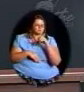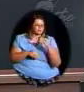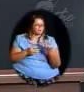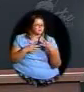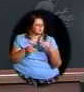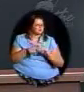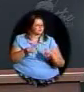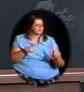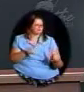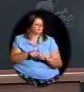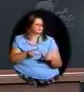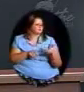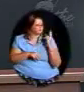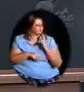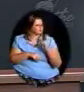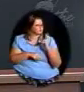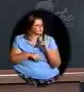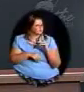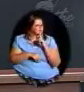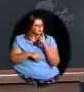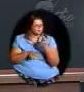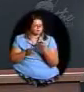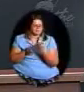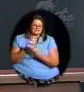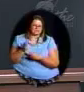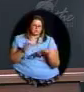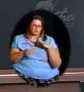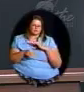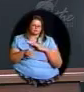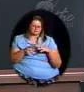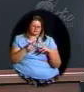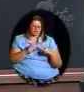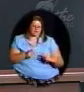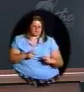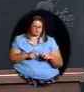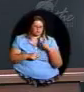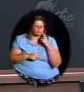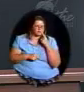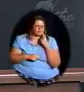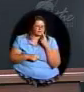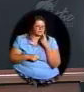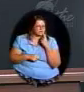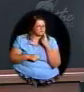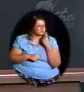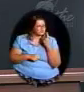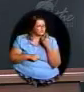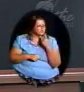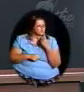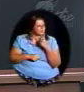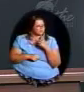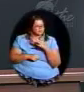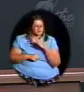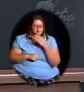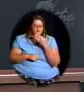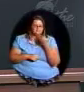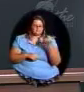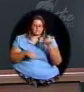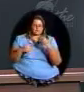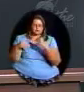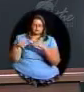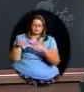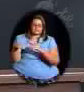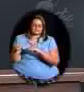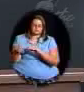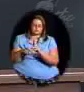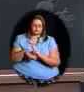sort of a cost-benefit analysis. And so we think that the resources we could get out of its sale could be better used